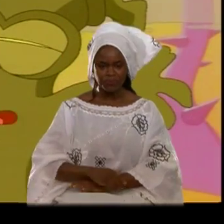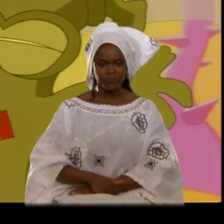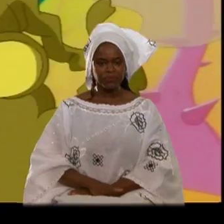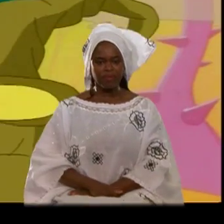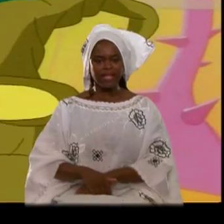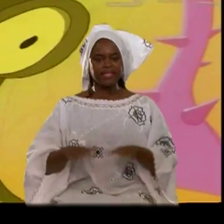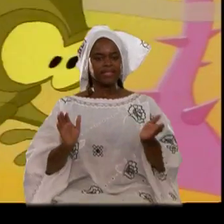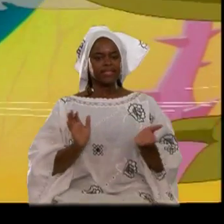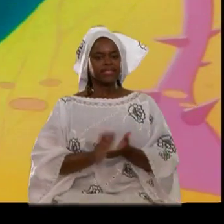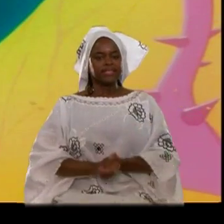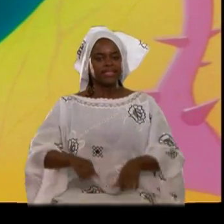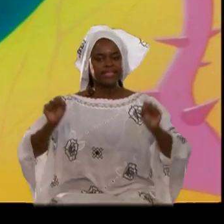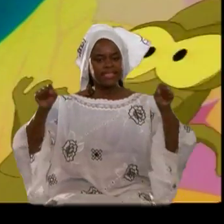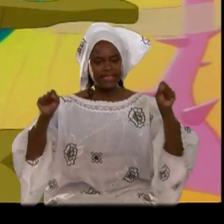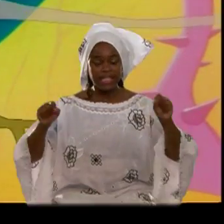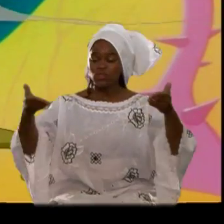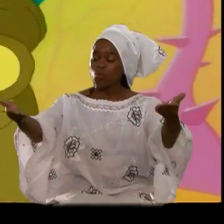Excuse me.